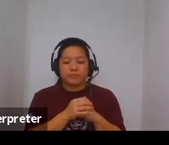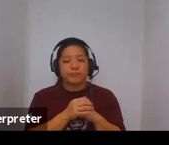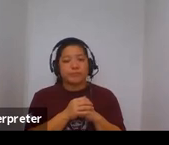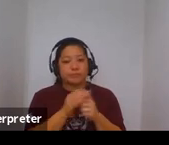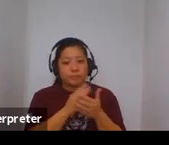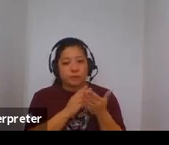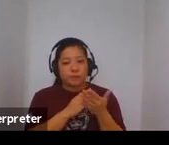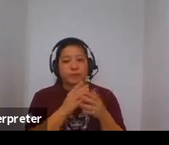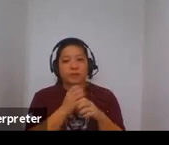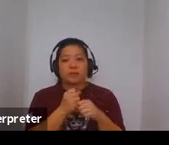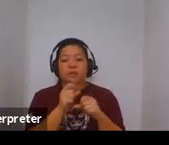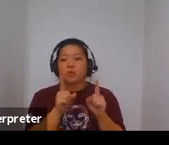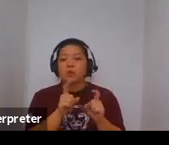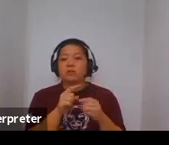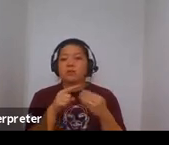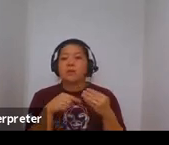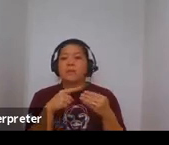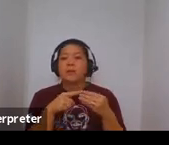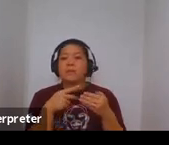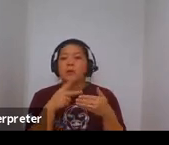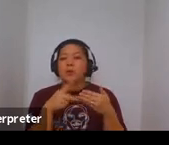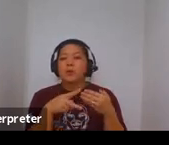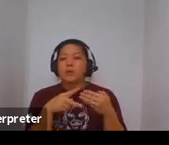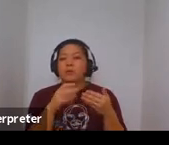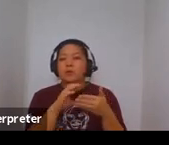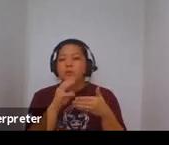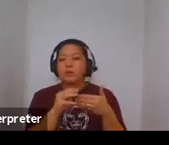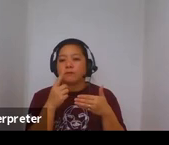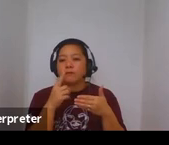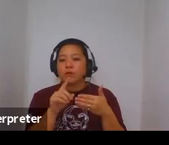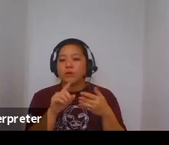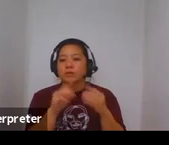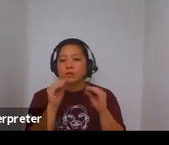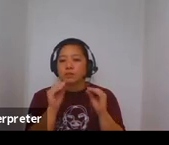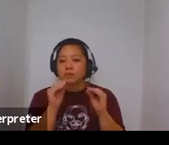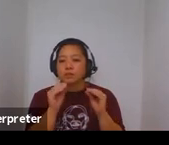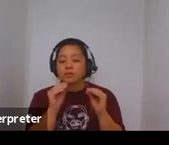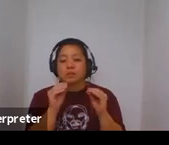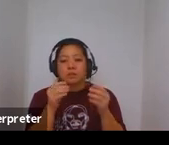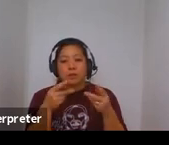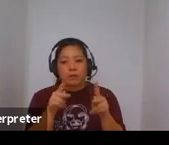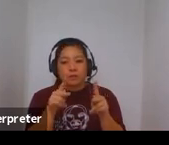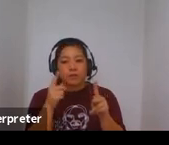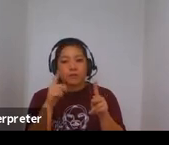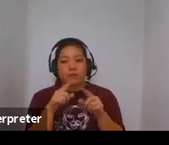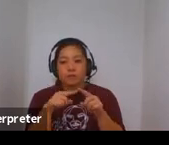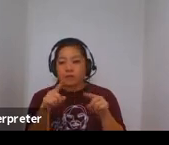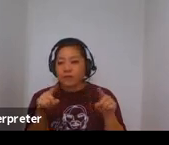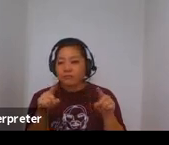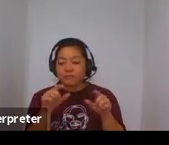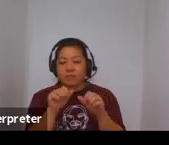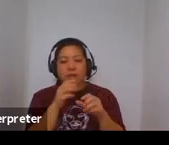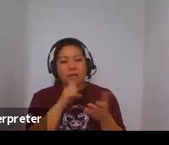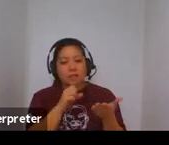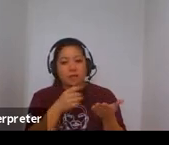I did get a question about programs, curriculum for addressing and teaching consent with children of different ages. I